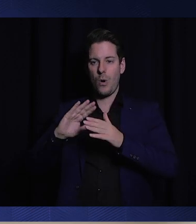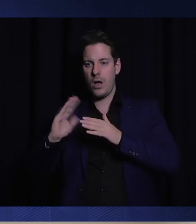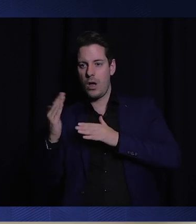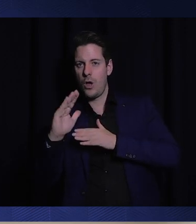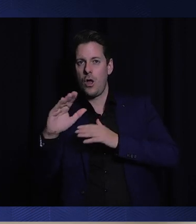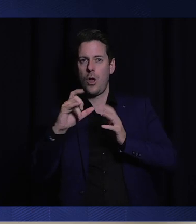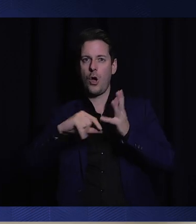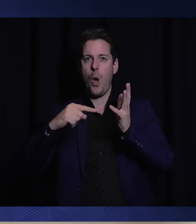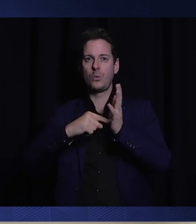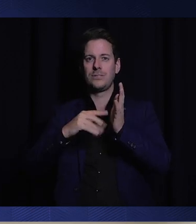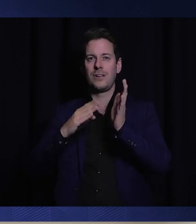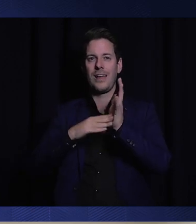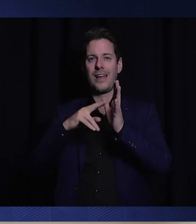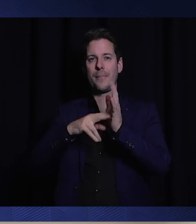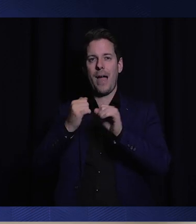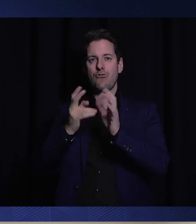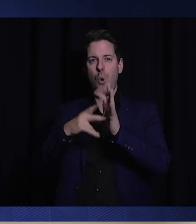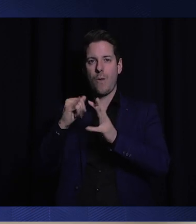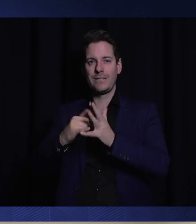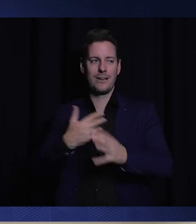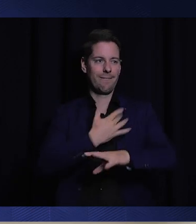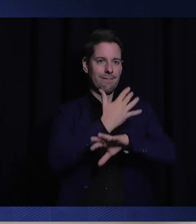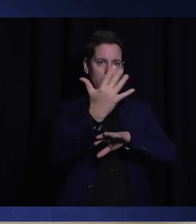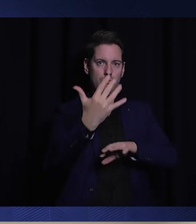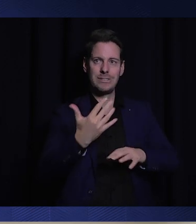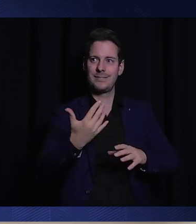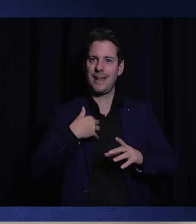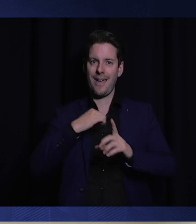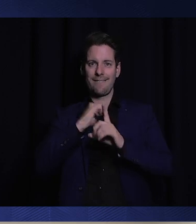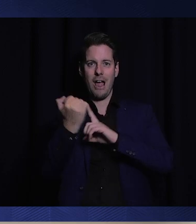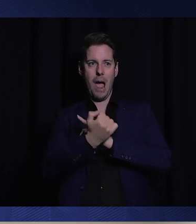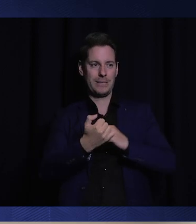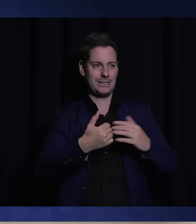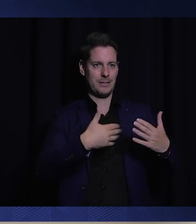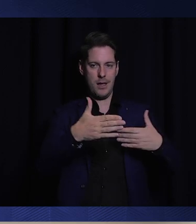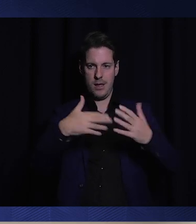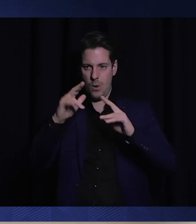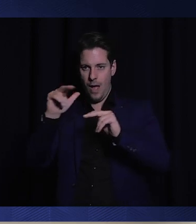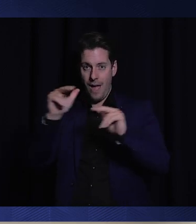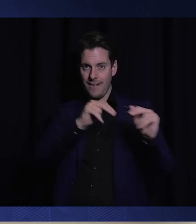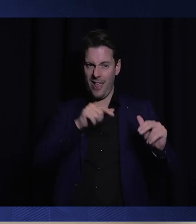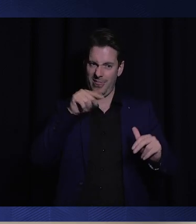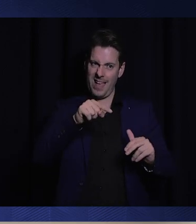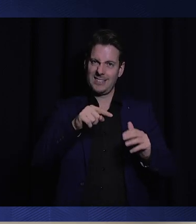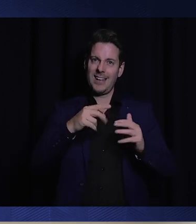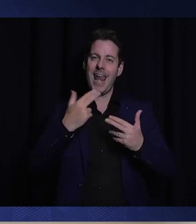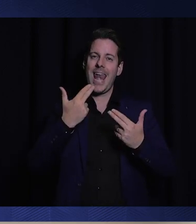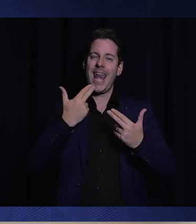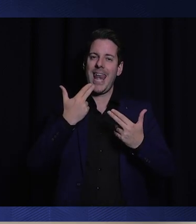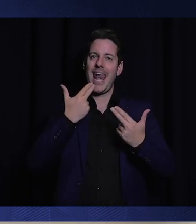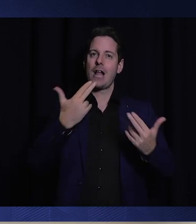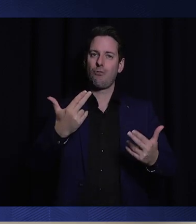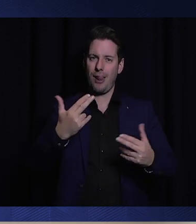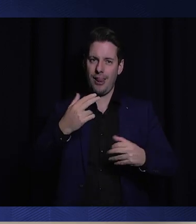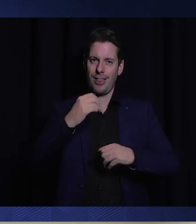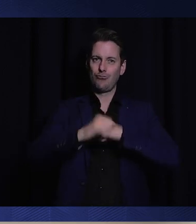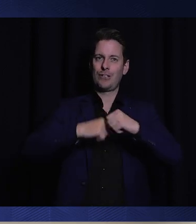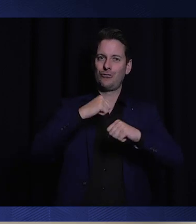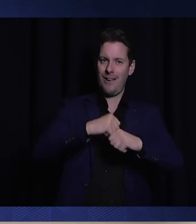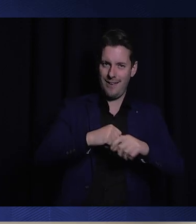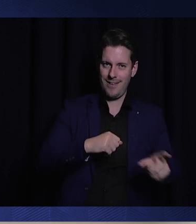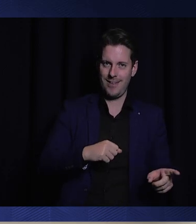Anyone wants to have a go at it? Would you like to start, Alfred? Yes, I can. So I think one